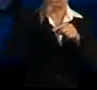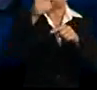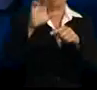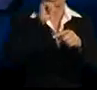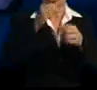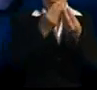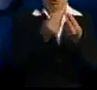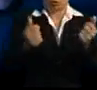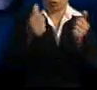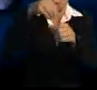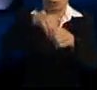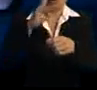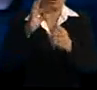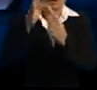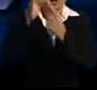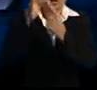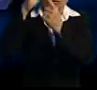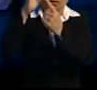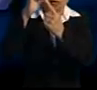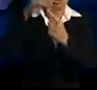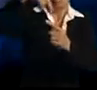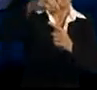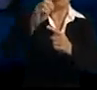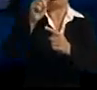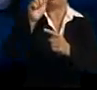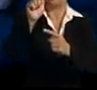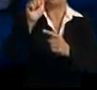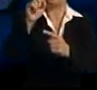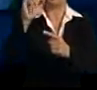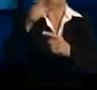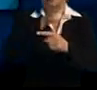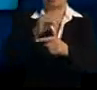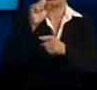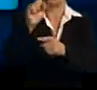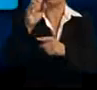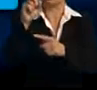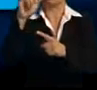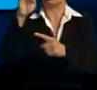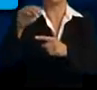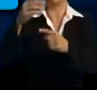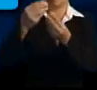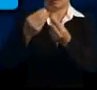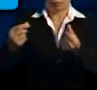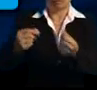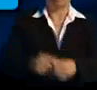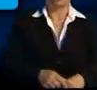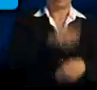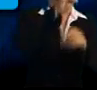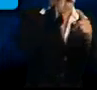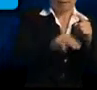not soluble in water except for potassium carbonate and sodium carbonate. Metal